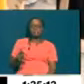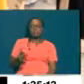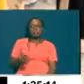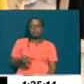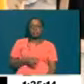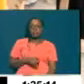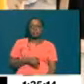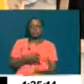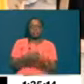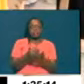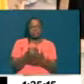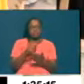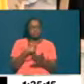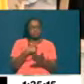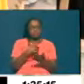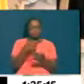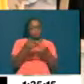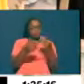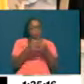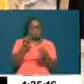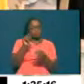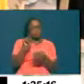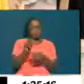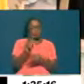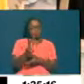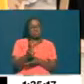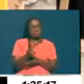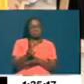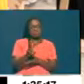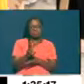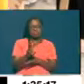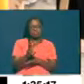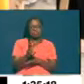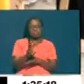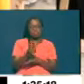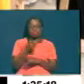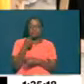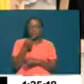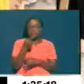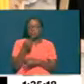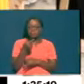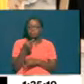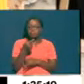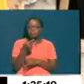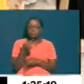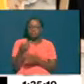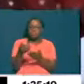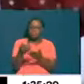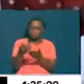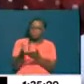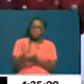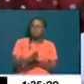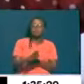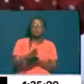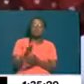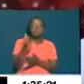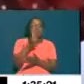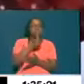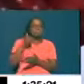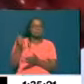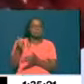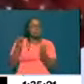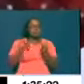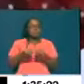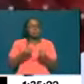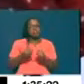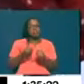pesa nilijenga naye hapa ilikuwa 1.2. Nikamwambia anirudishie, amekata. Agreement yetu na